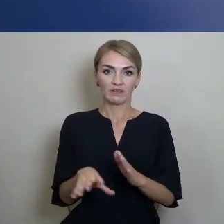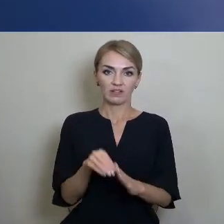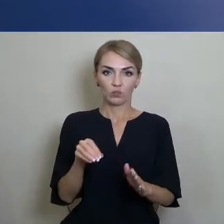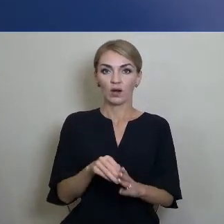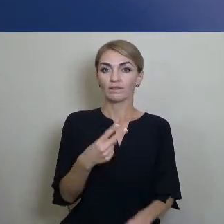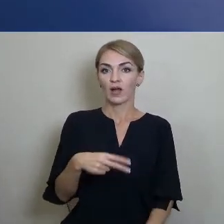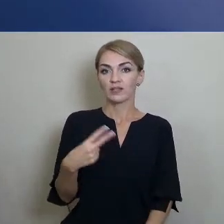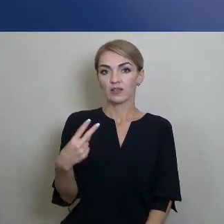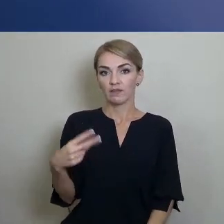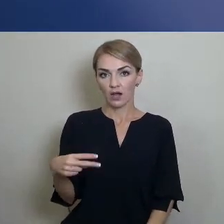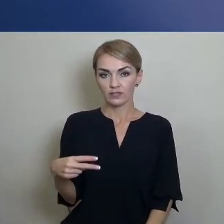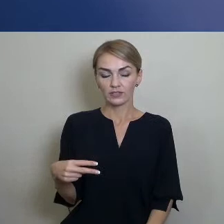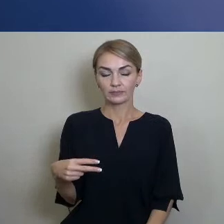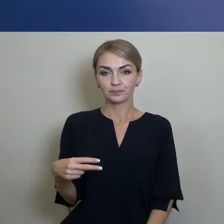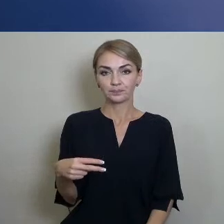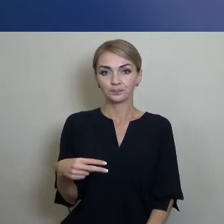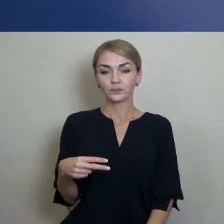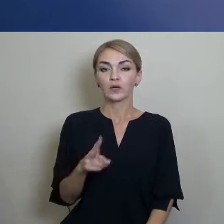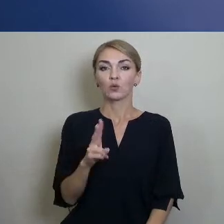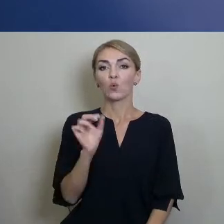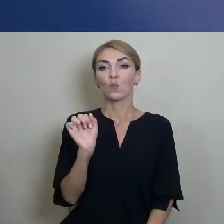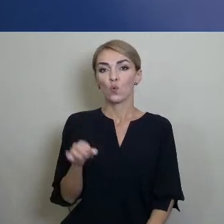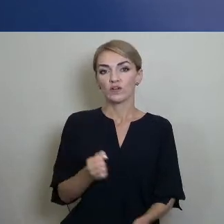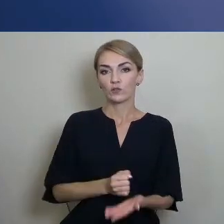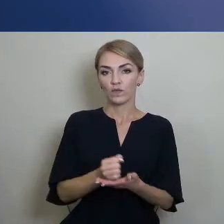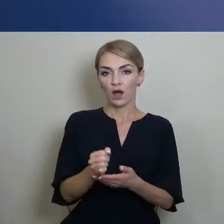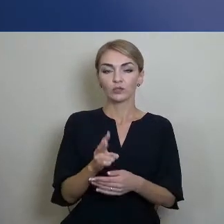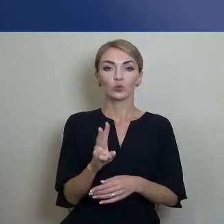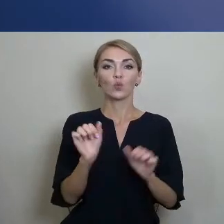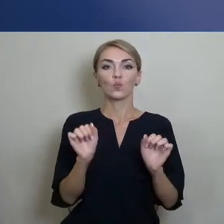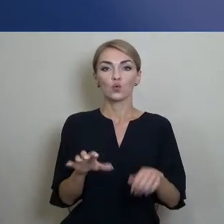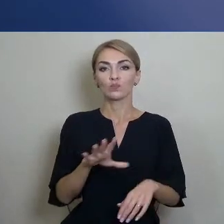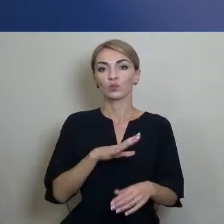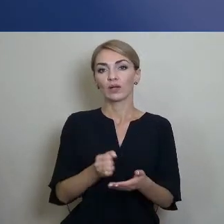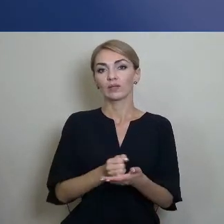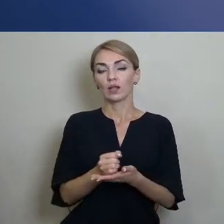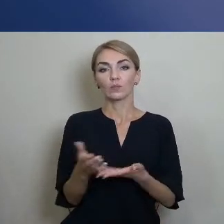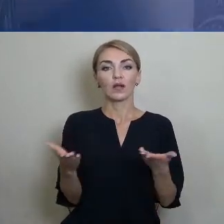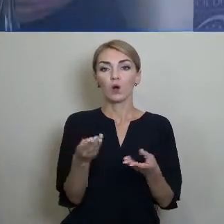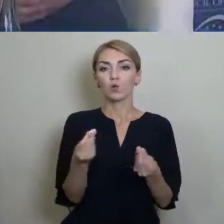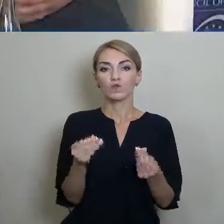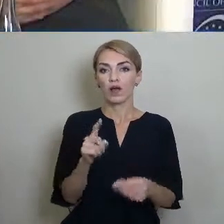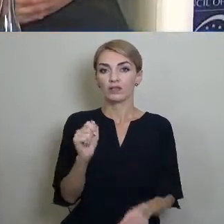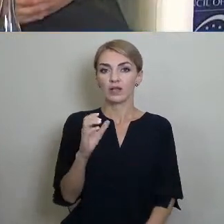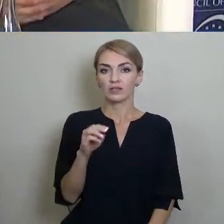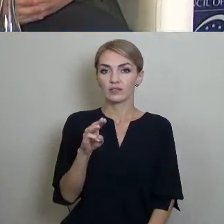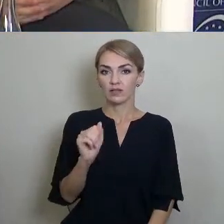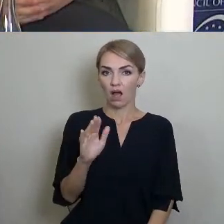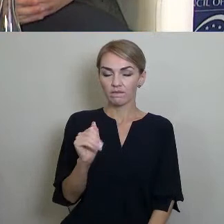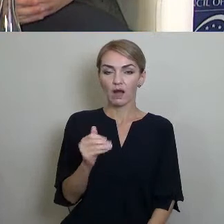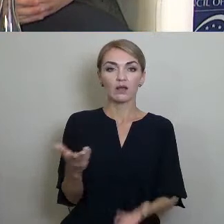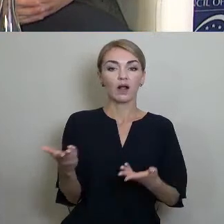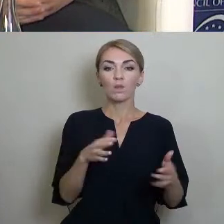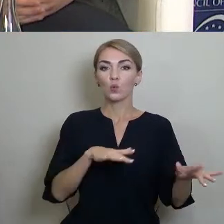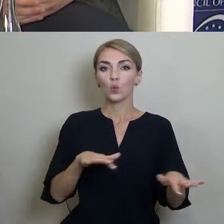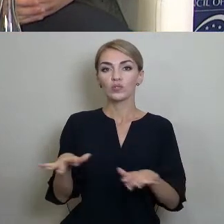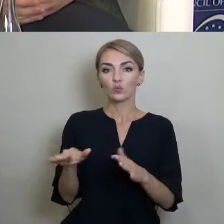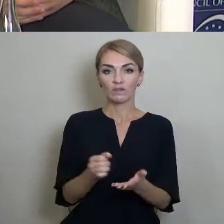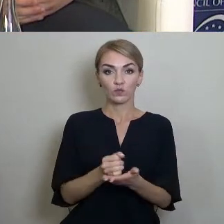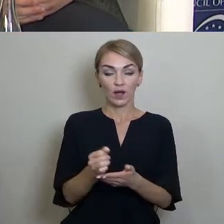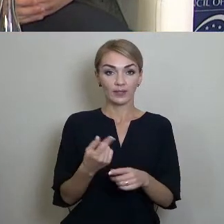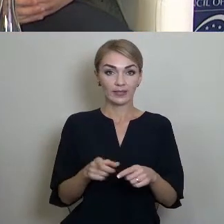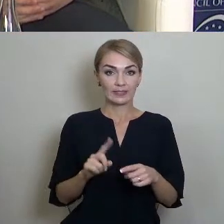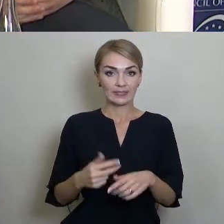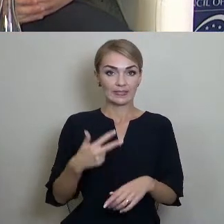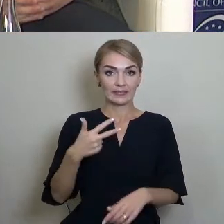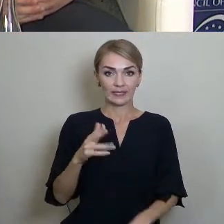to elect at the local elections 2020, who can run, who can be the candidate, who can nominate, what's the deposit, what's the